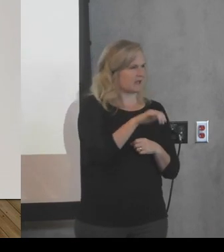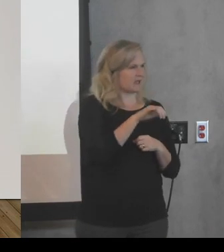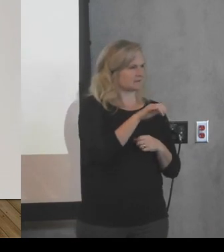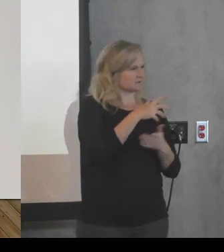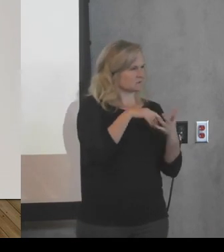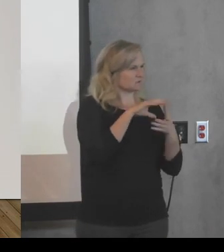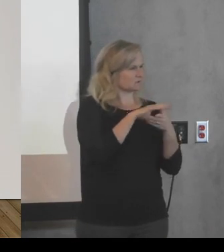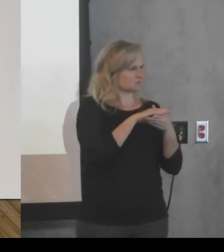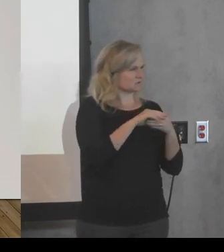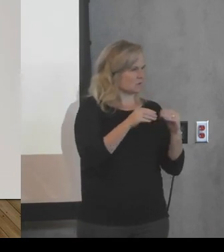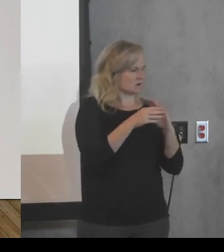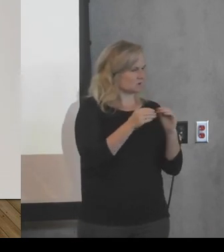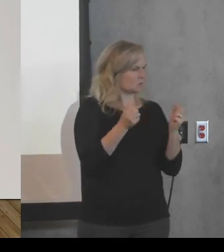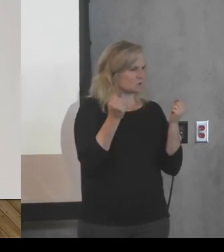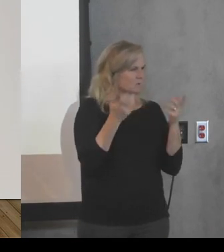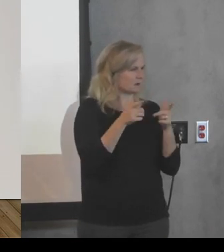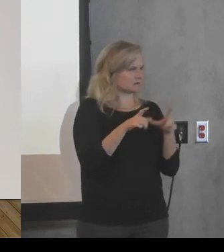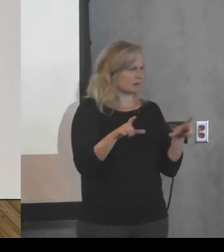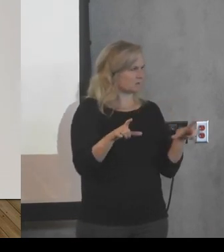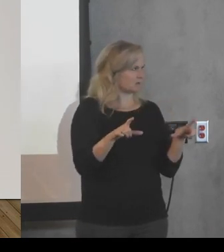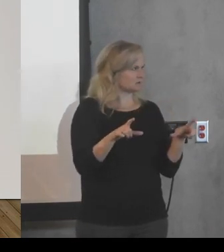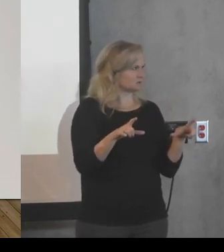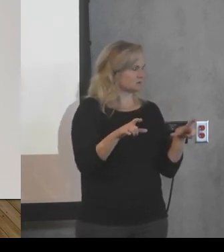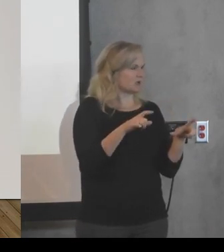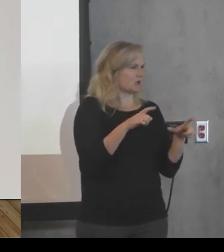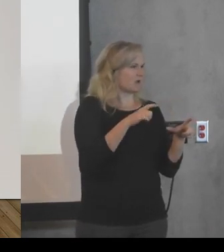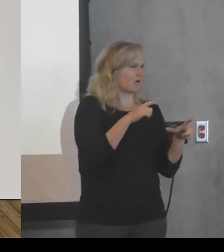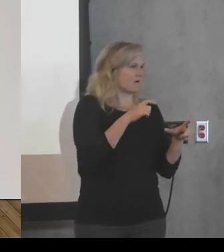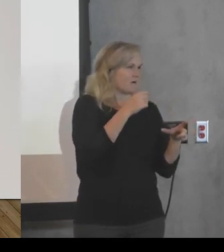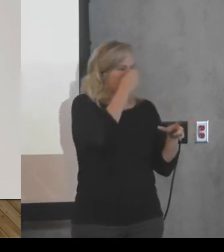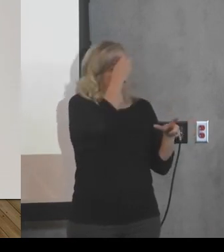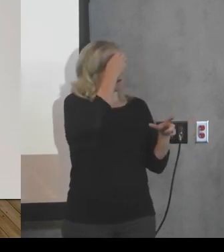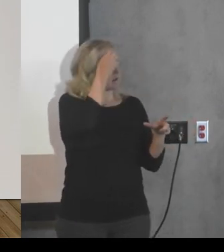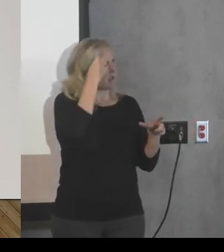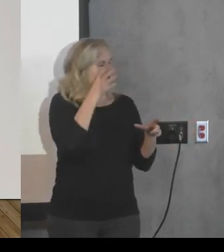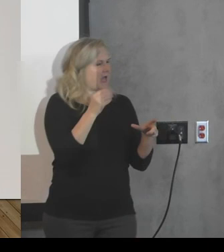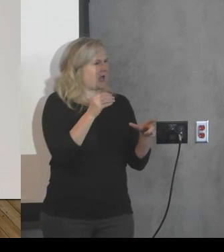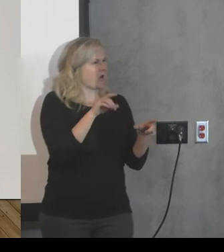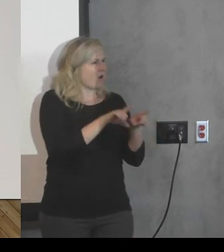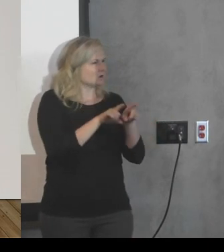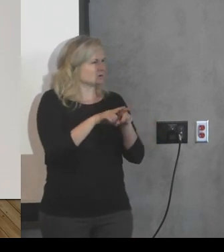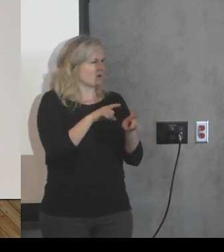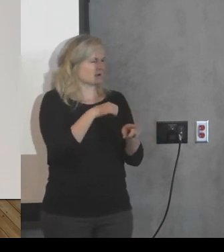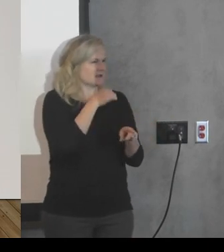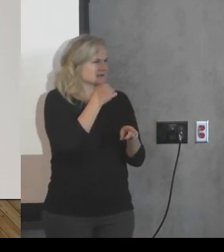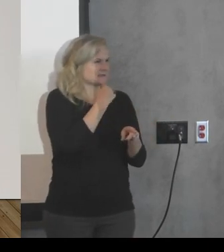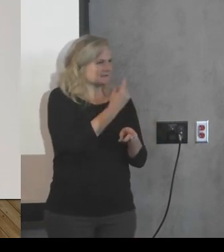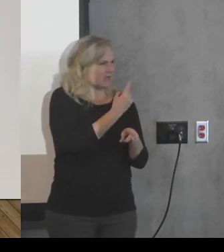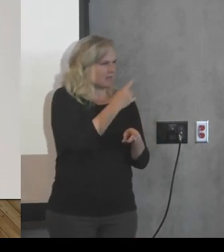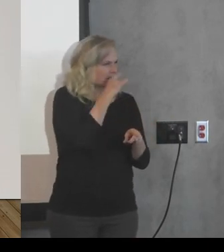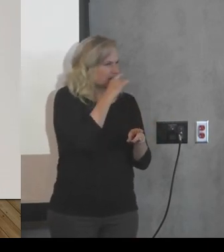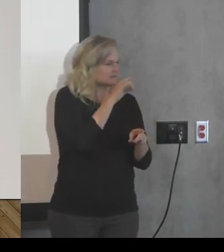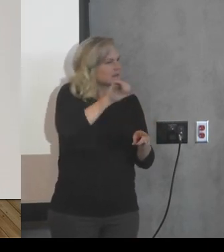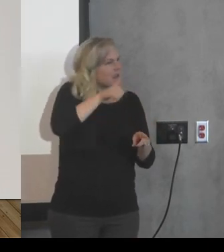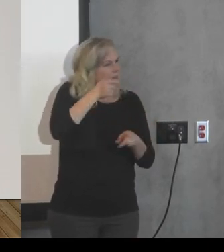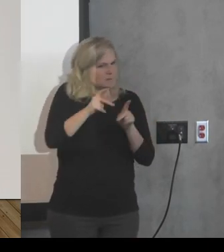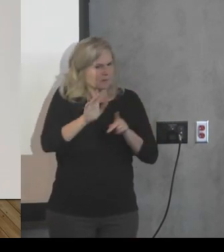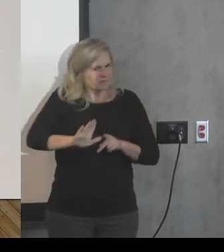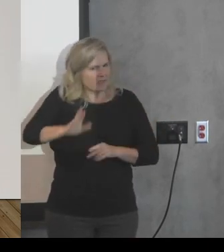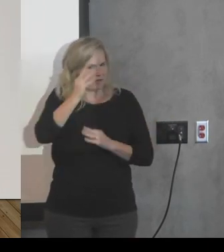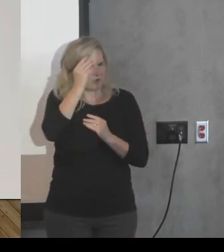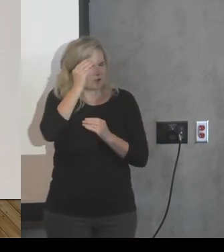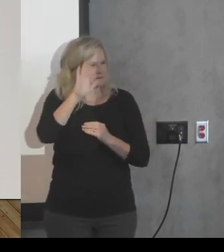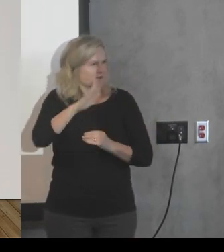language, and social stories doesn't tell the kids the other people's thoughts and feelings. And